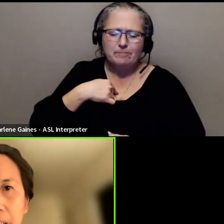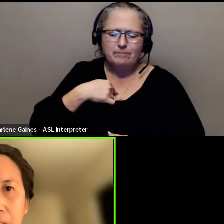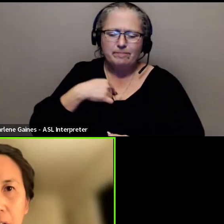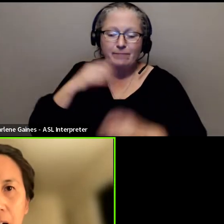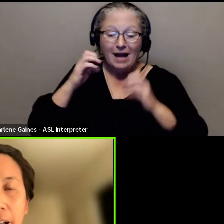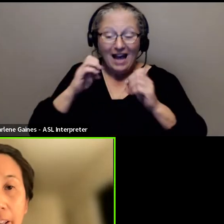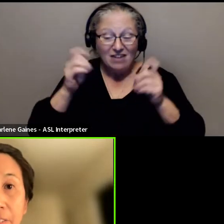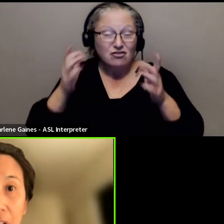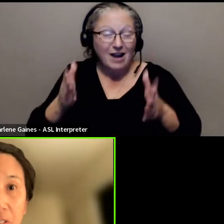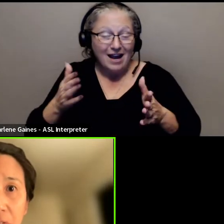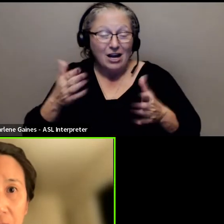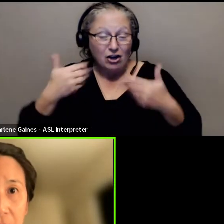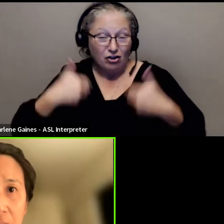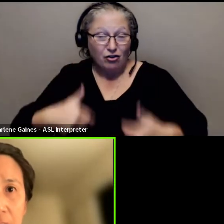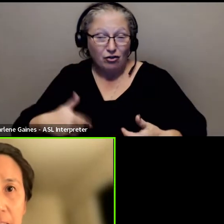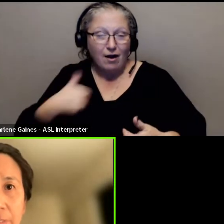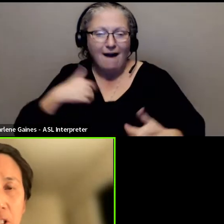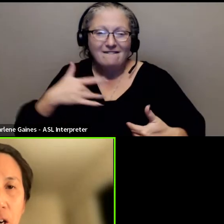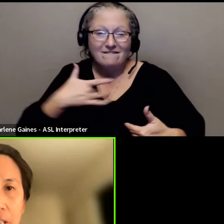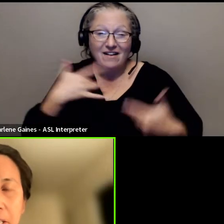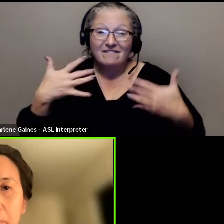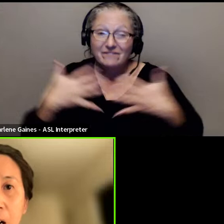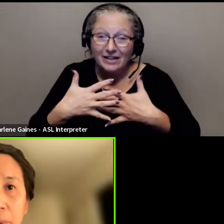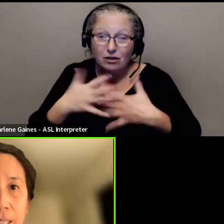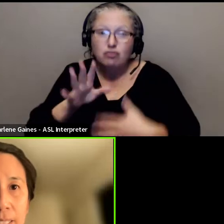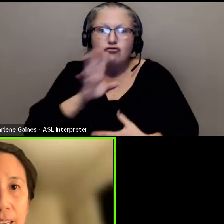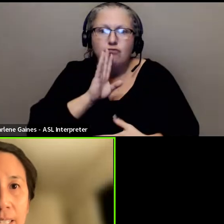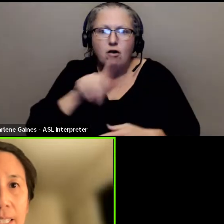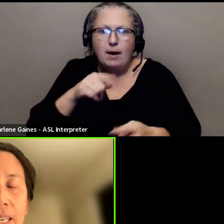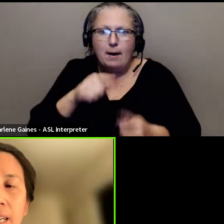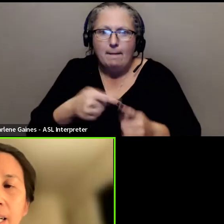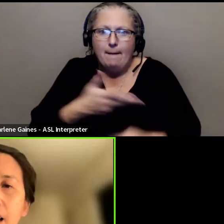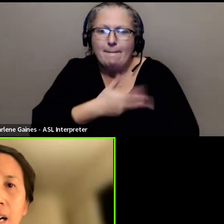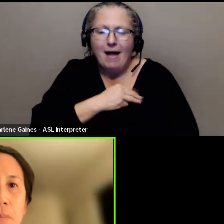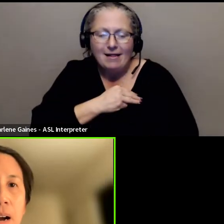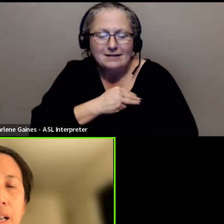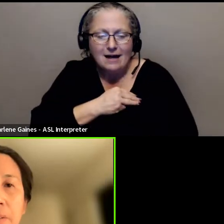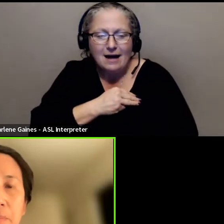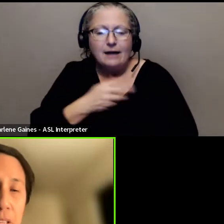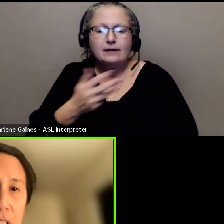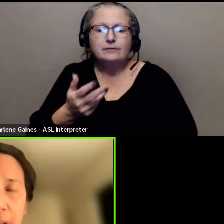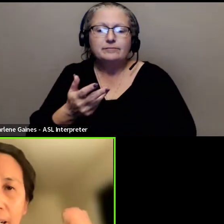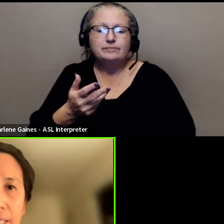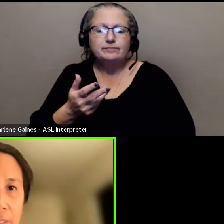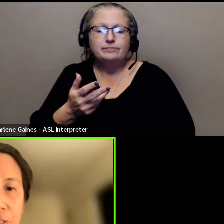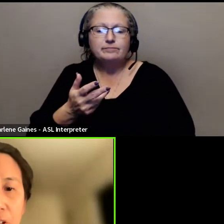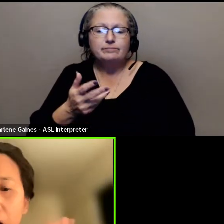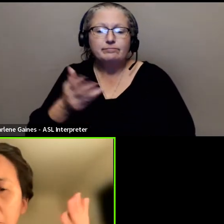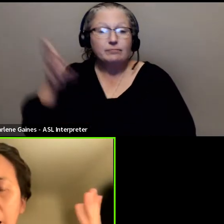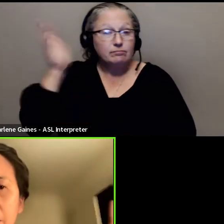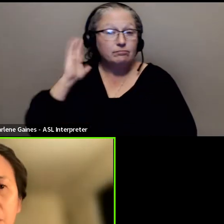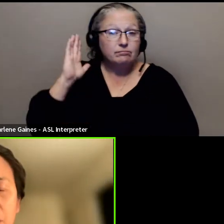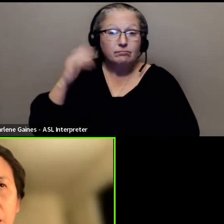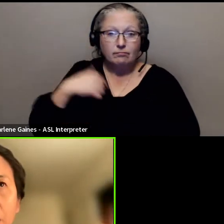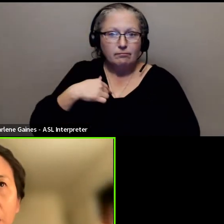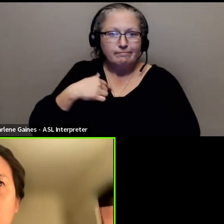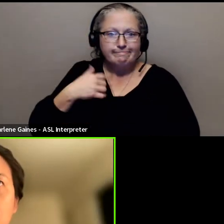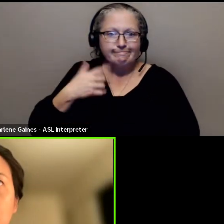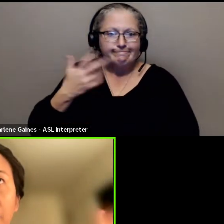an educator, I have felt fear even talking about Palestine. In years past, I've